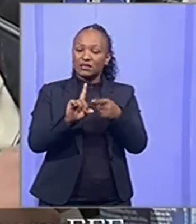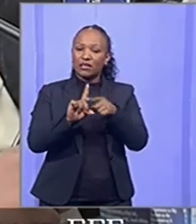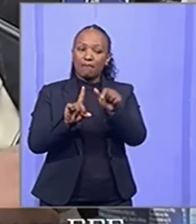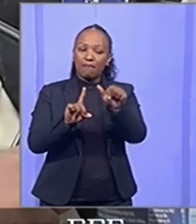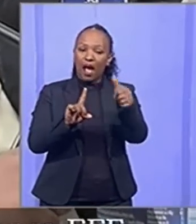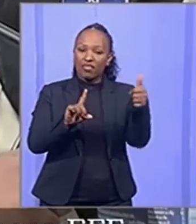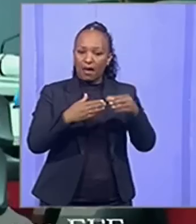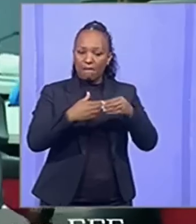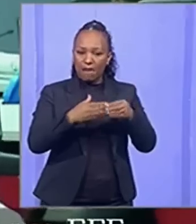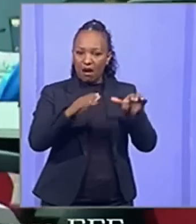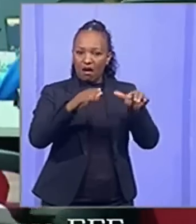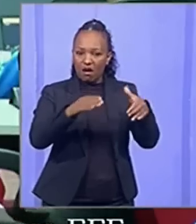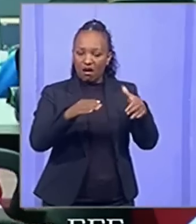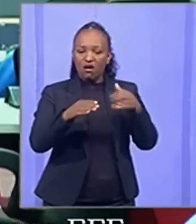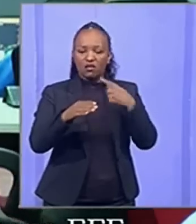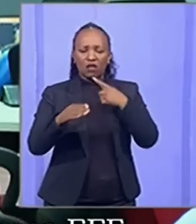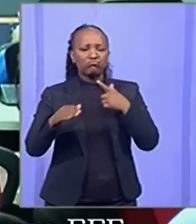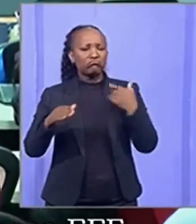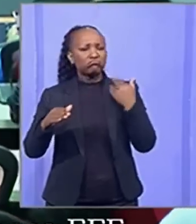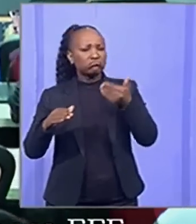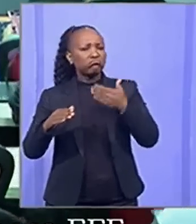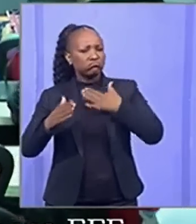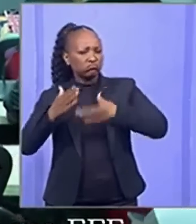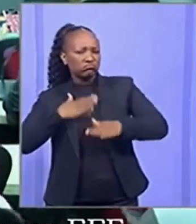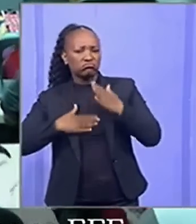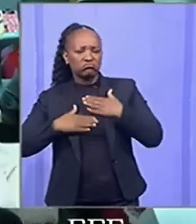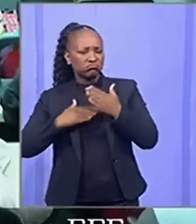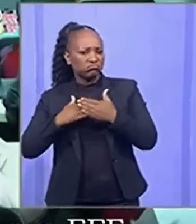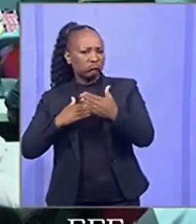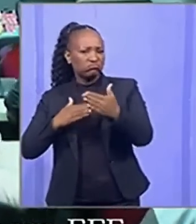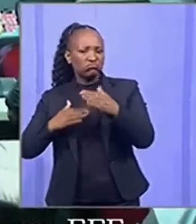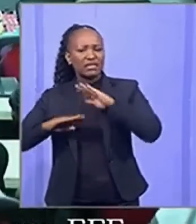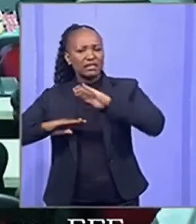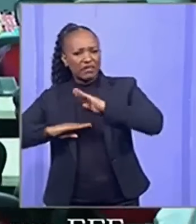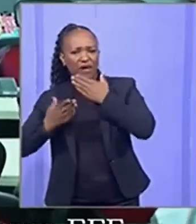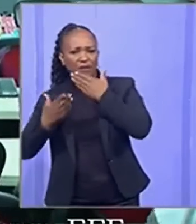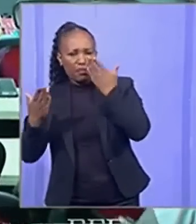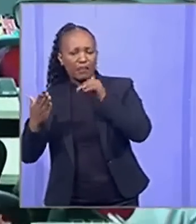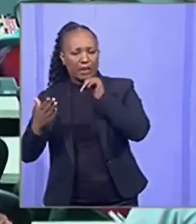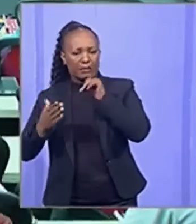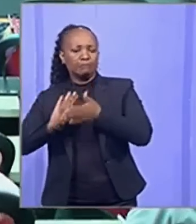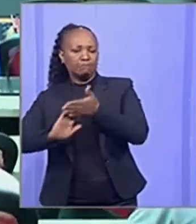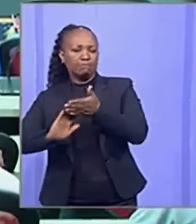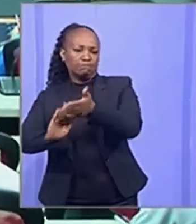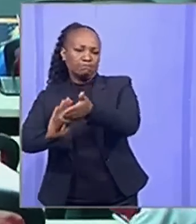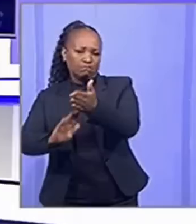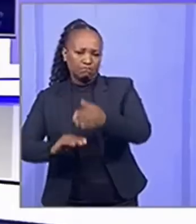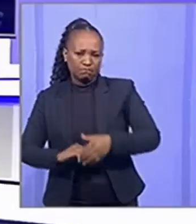ba hlalose hore ba bile le mamello ka nako e telele ba sa khotsofala mogeng ona.